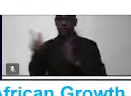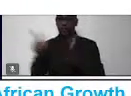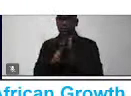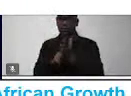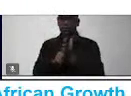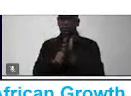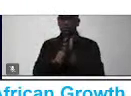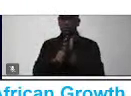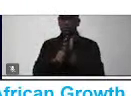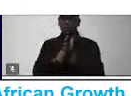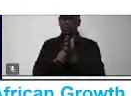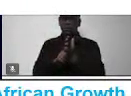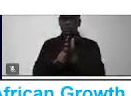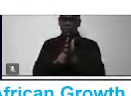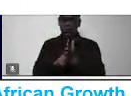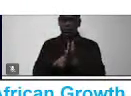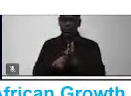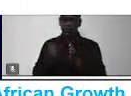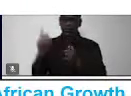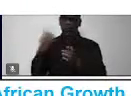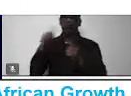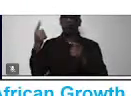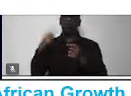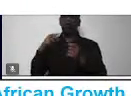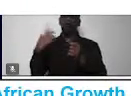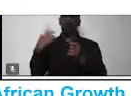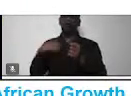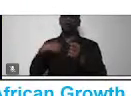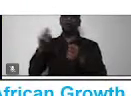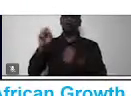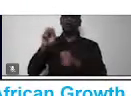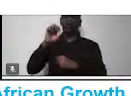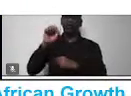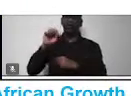which provides duty-free access for a number of sub-Saharan African countries.